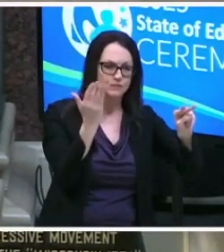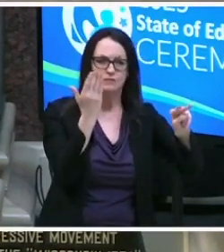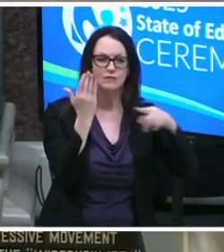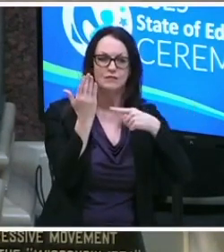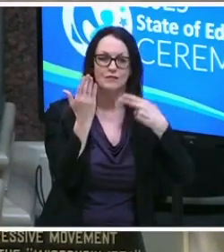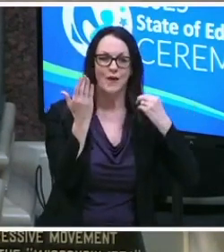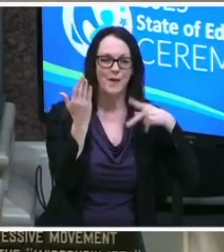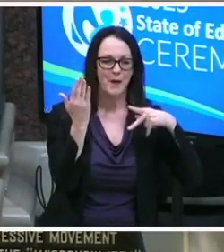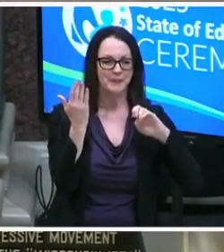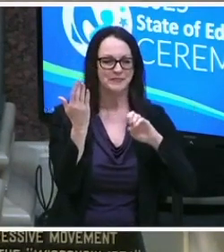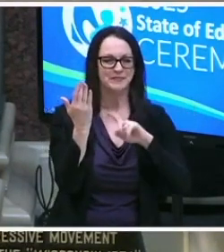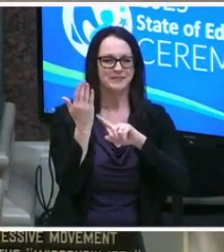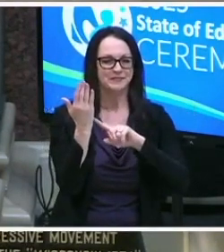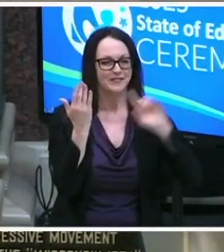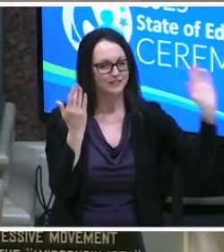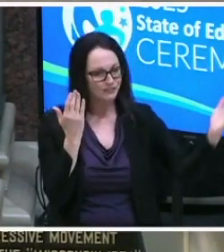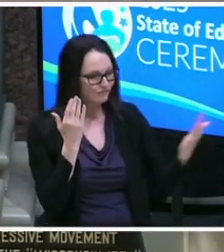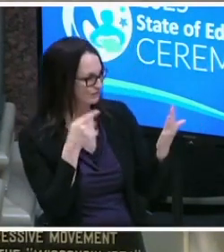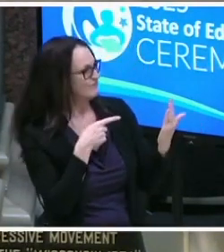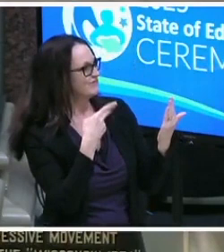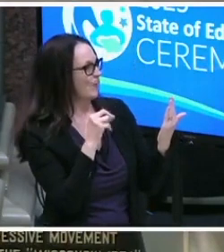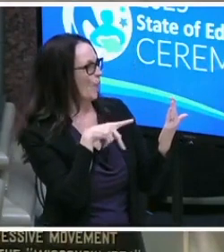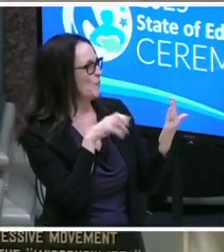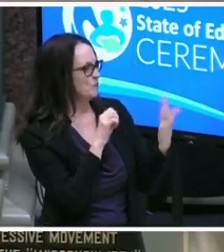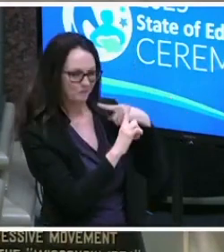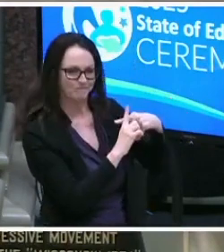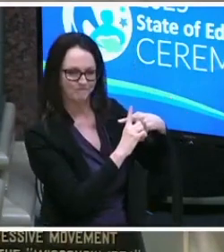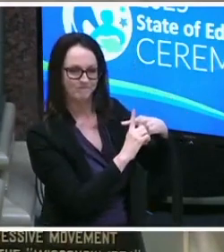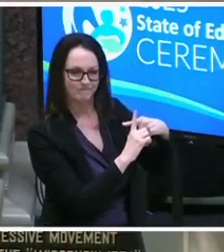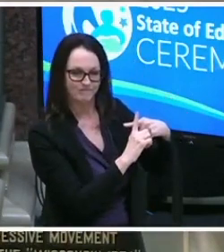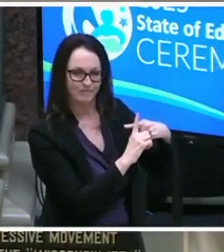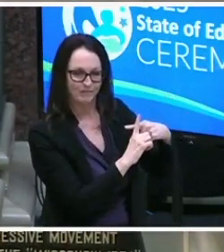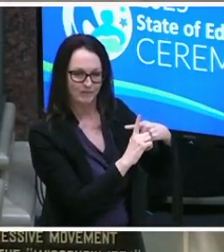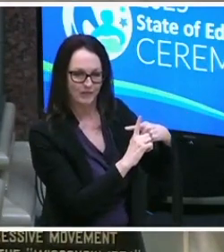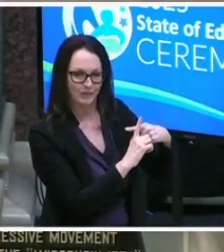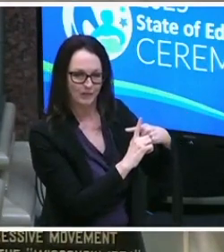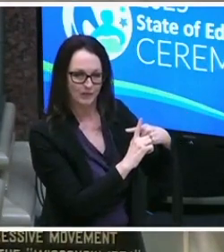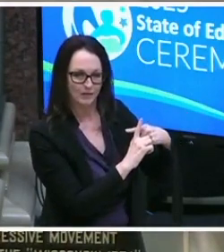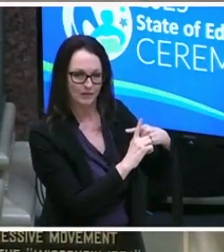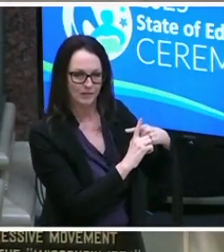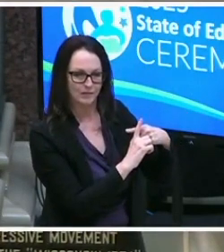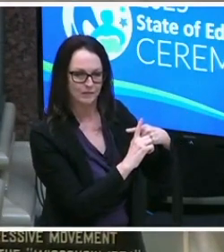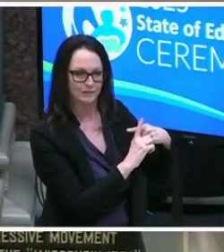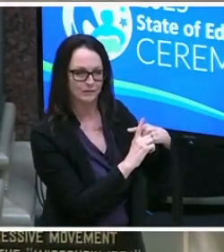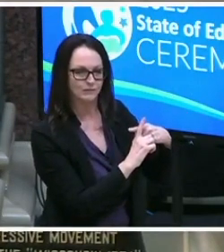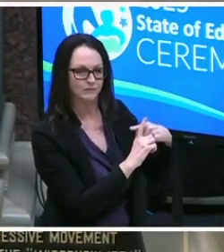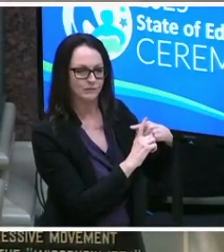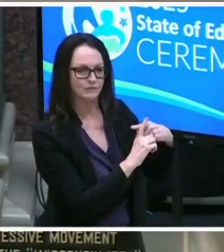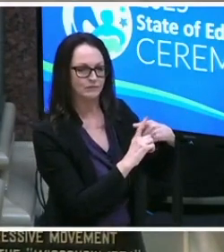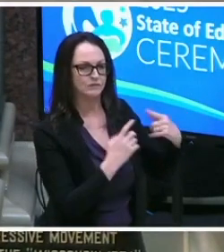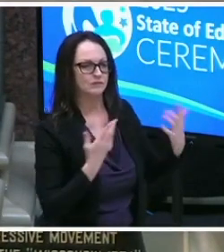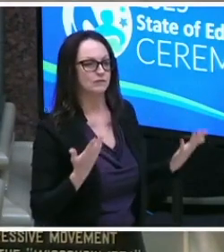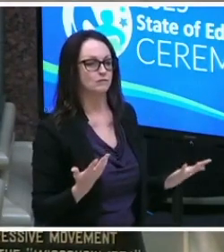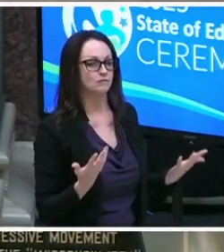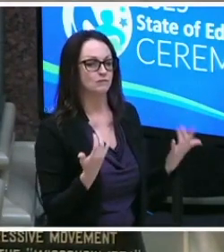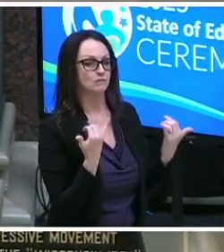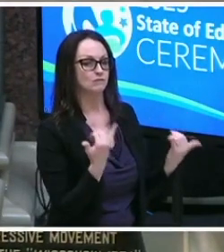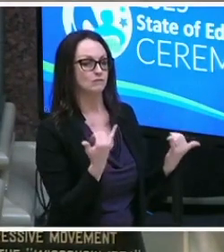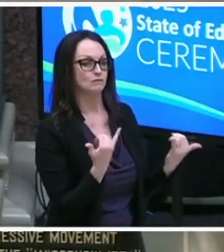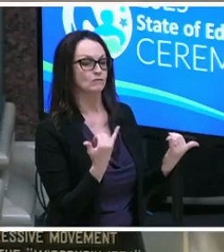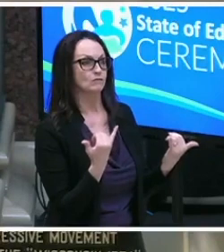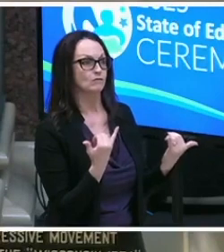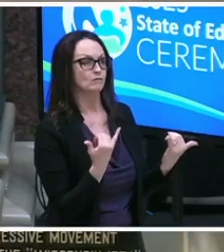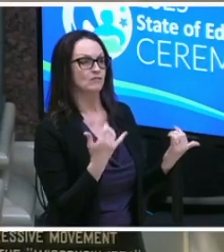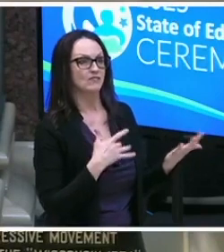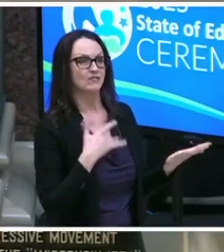of hopelessness becomes more powerful in your mind, taking precedence. These negative thoughts making